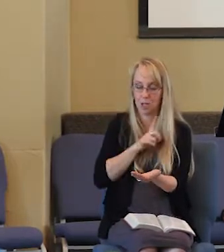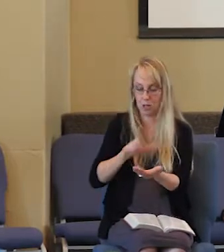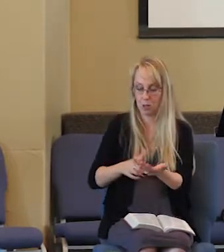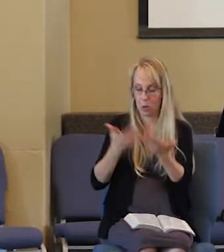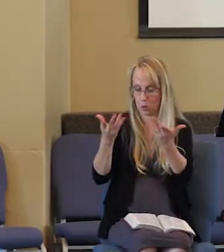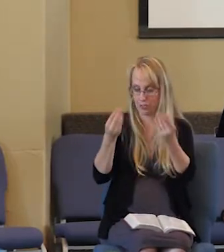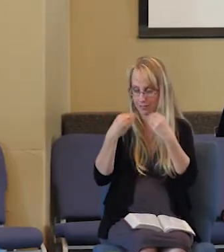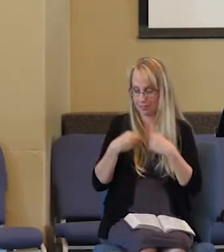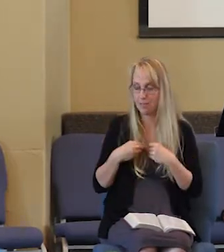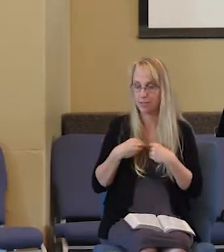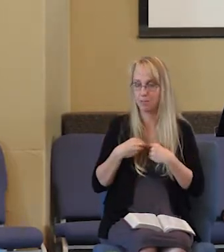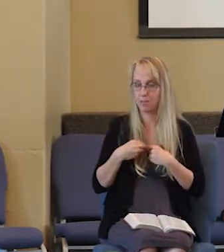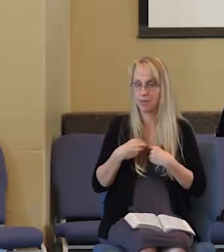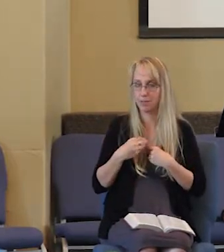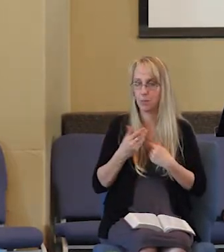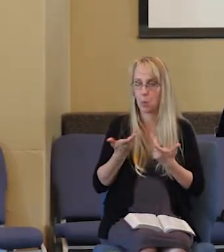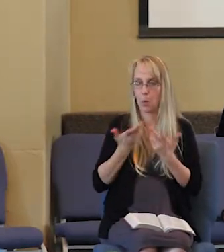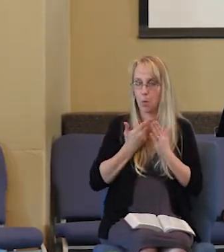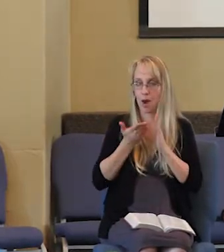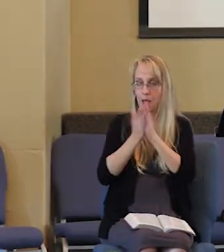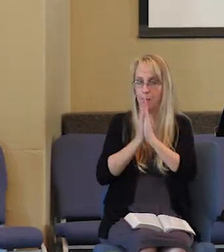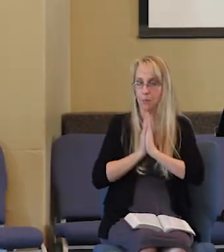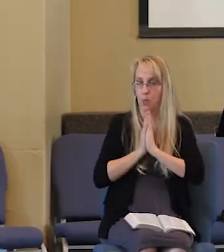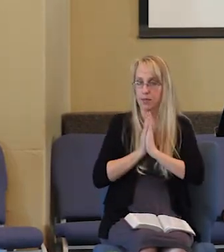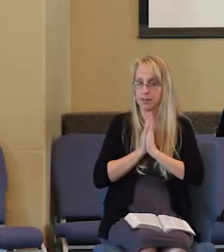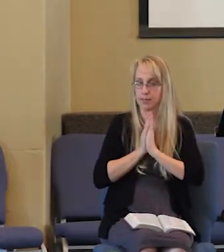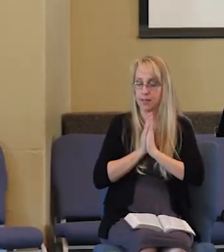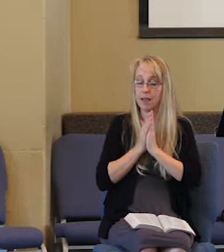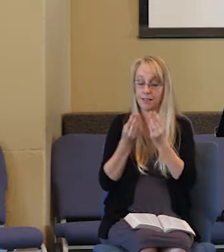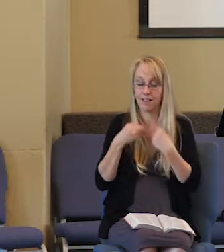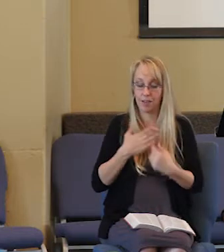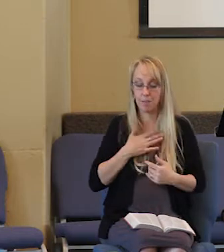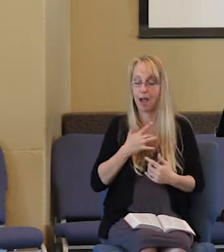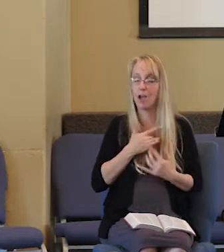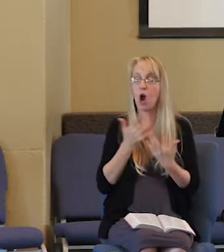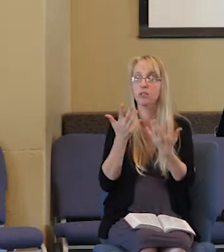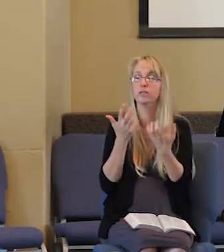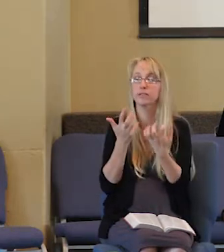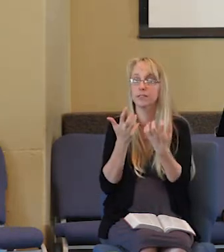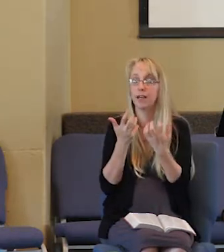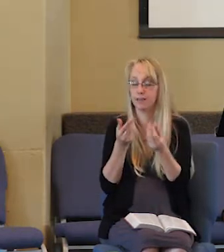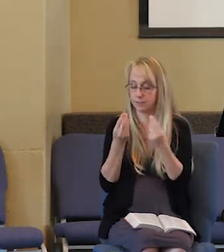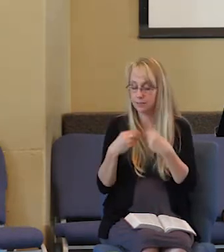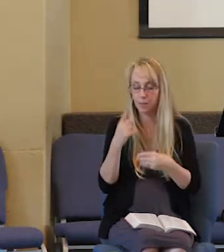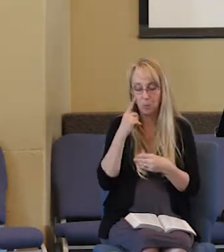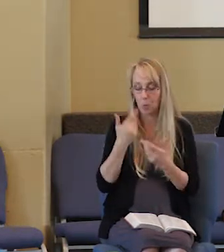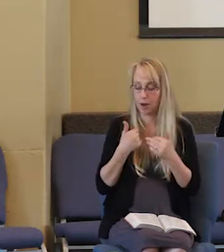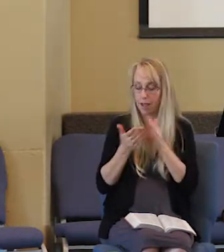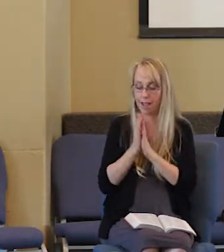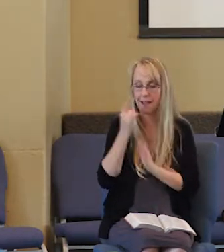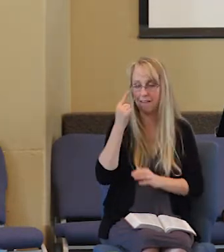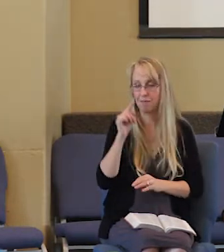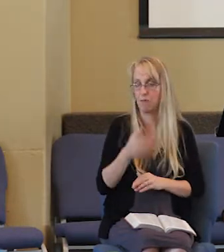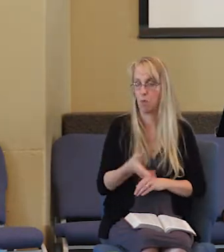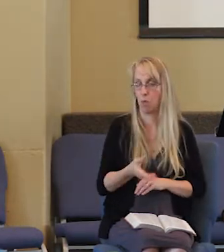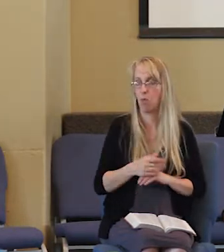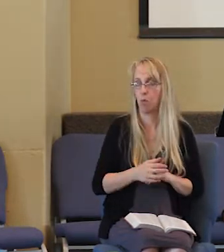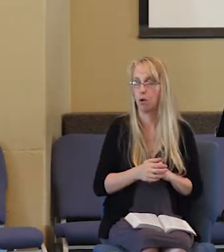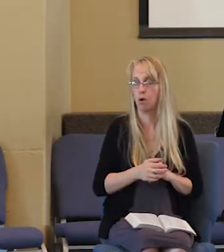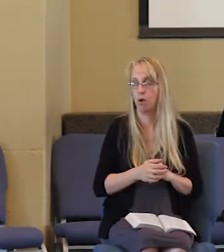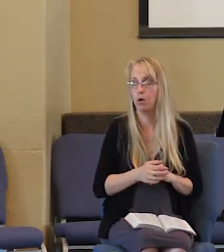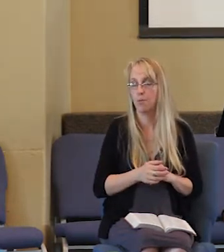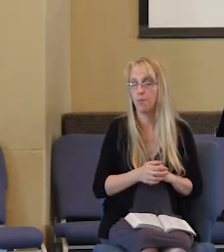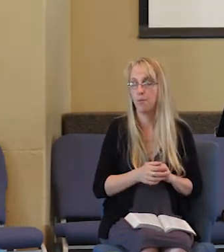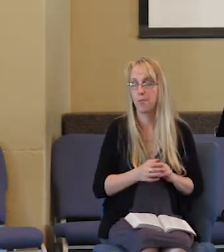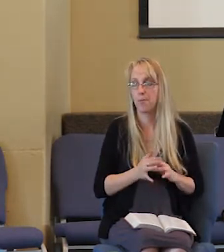Lord has given me my petition. He's given me my heart's desire. He's given me what I've asked for.